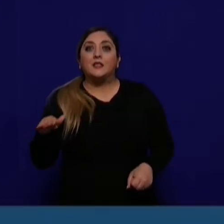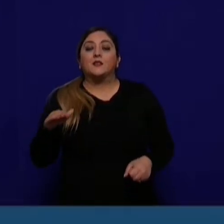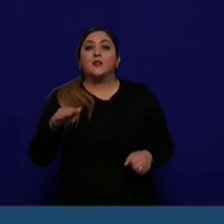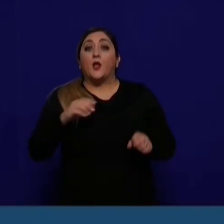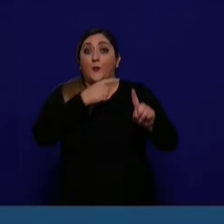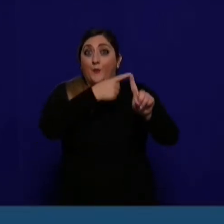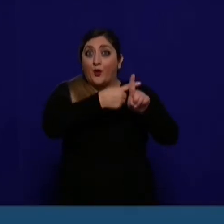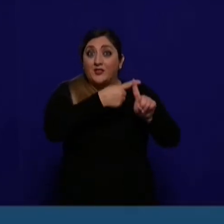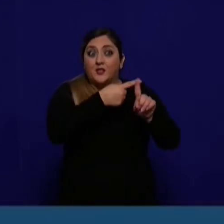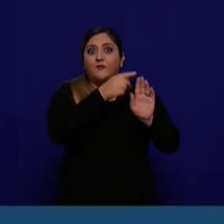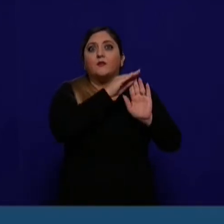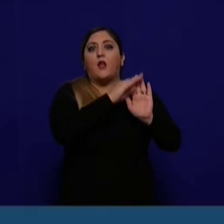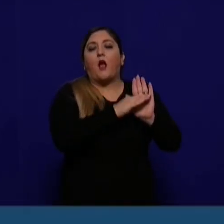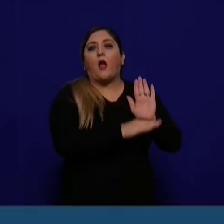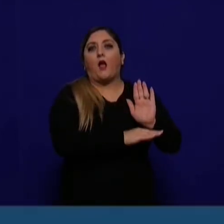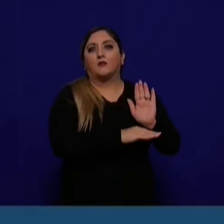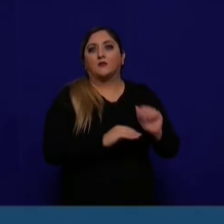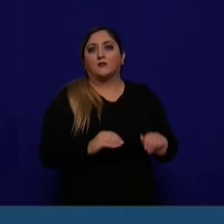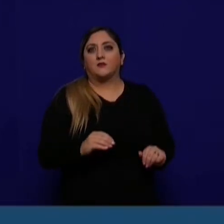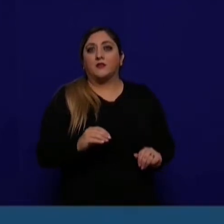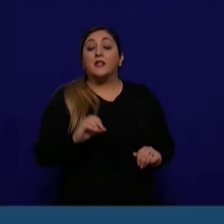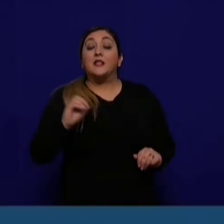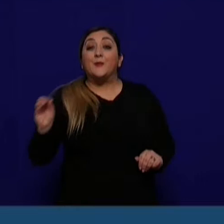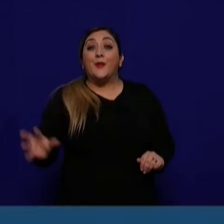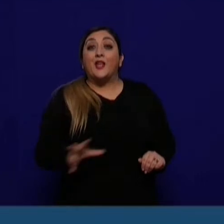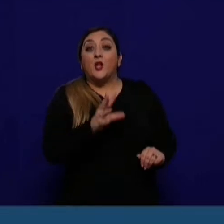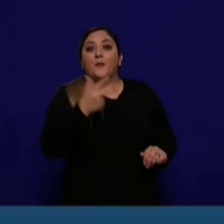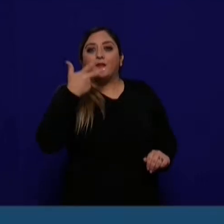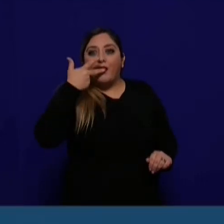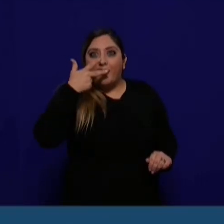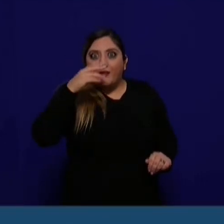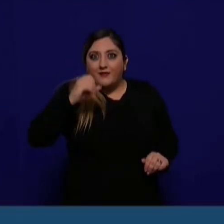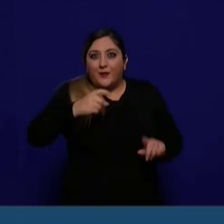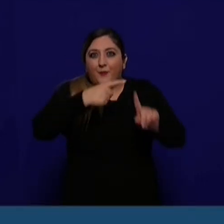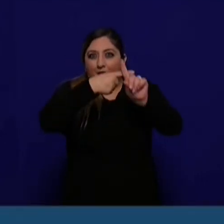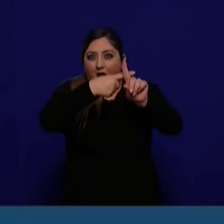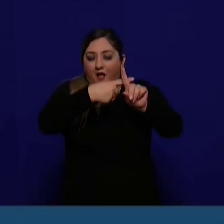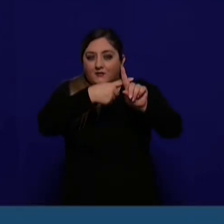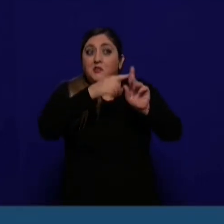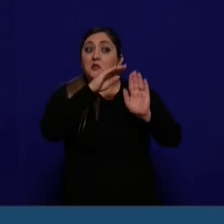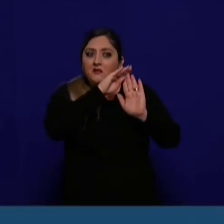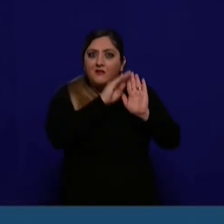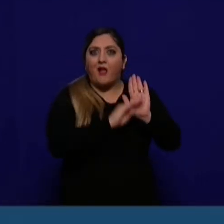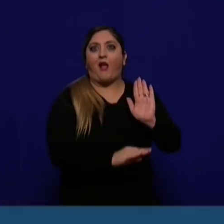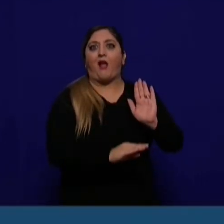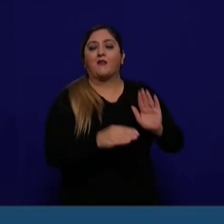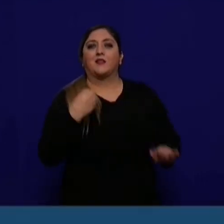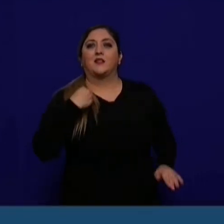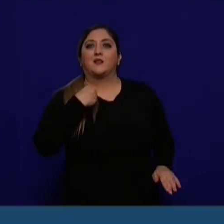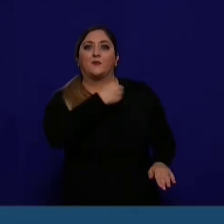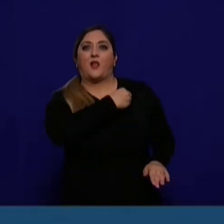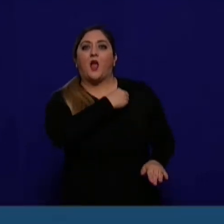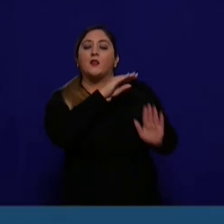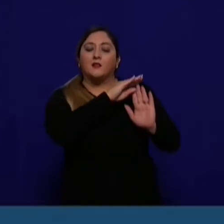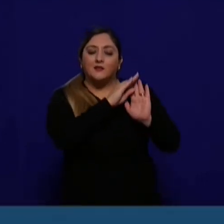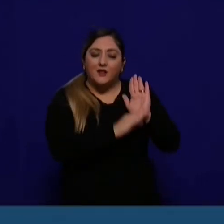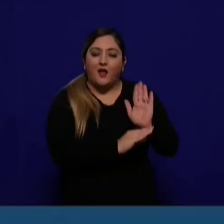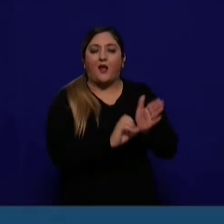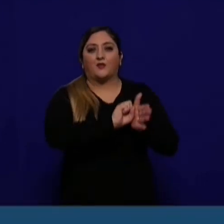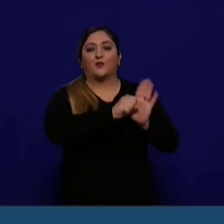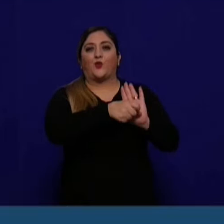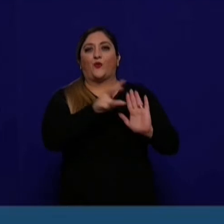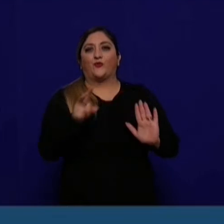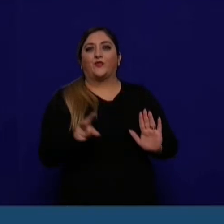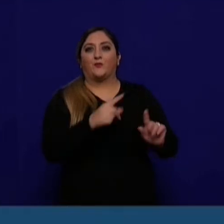pożittivi, speċjalment dawk li huma l fuq minn 80 years, kemm dawk li qegħdin jidħlu l-isptar u kif ukoll importanti ħafna li